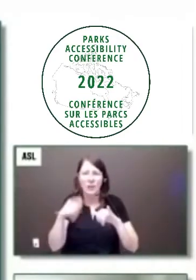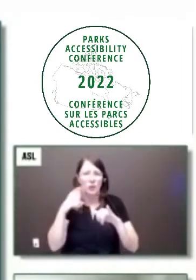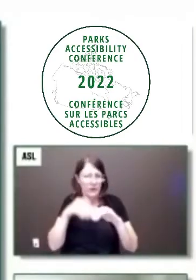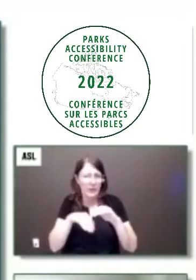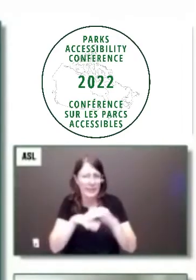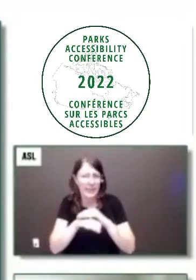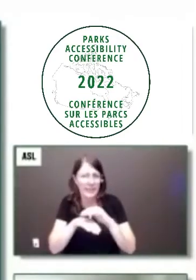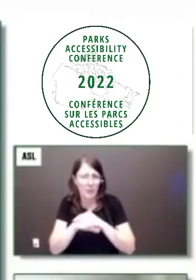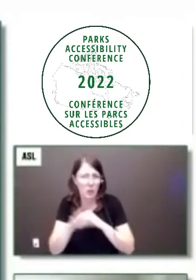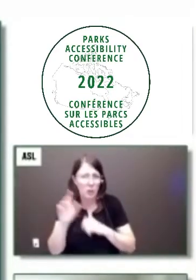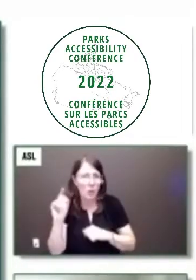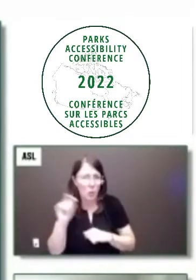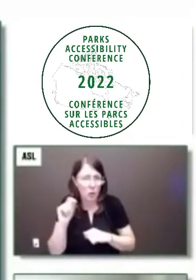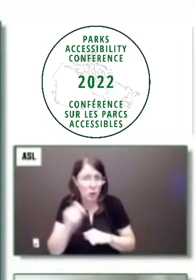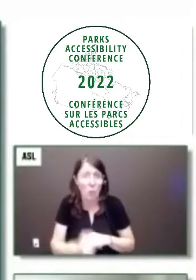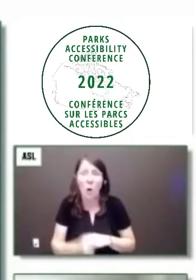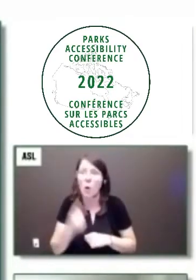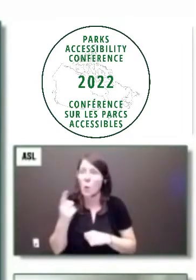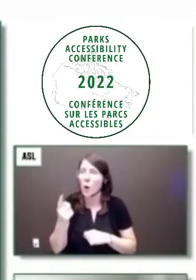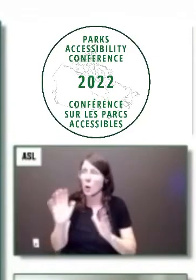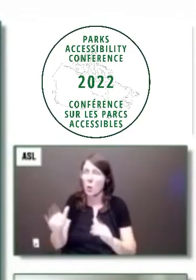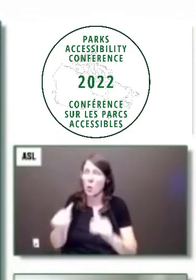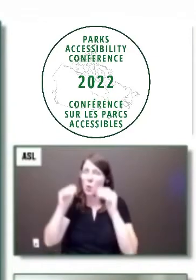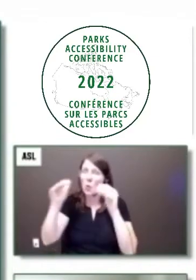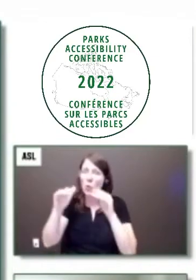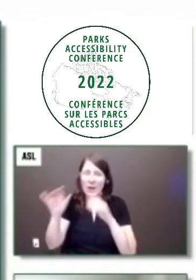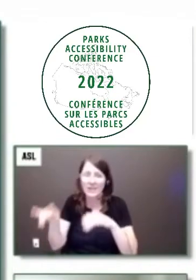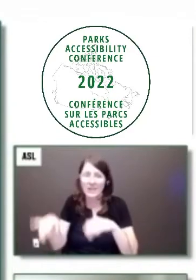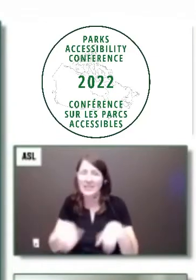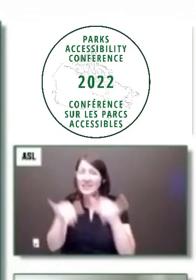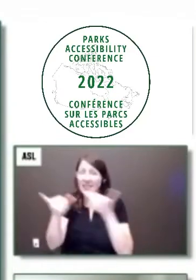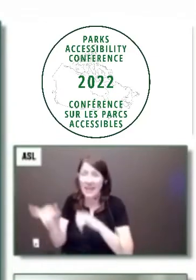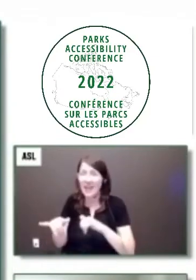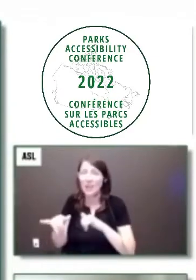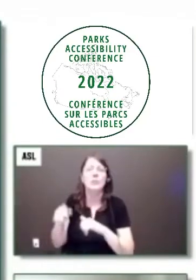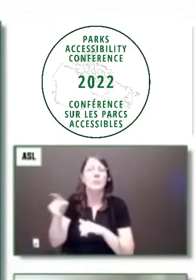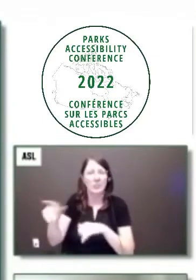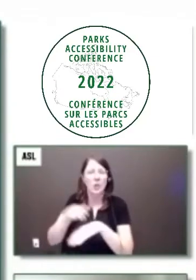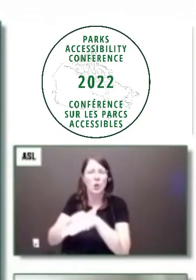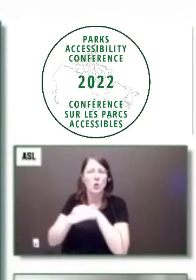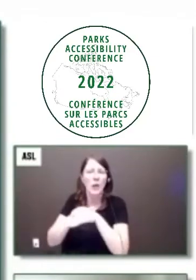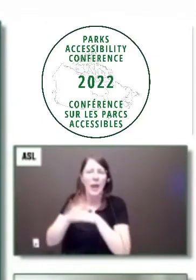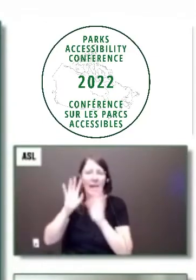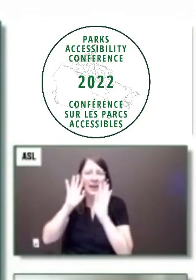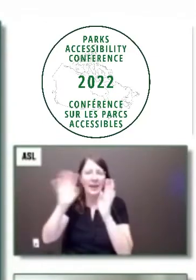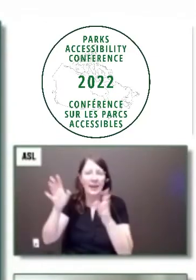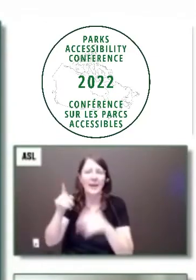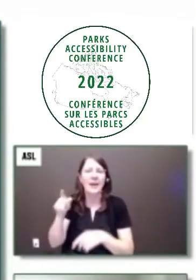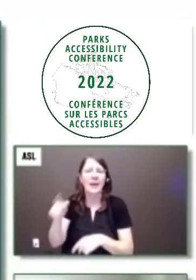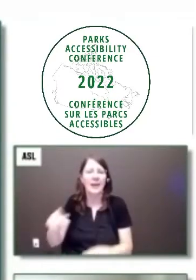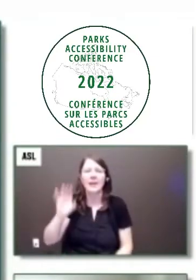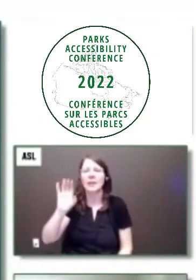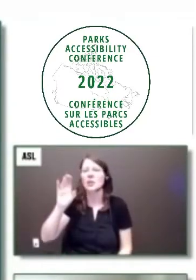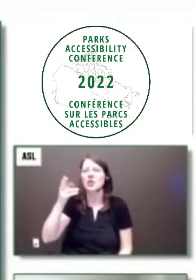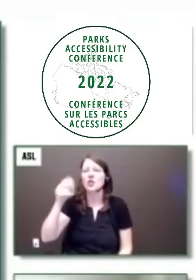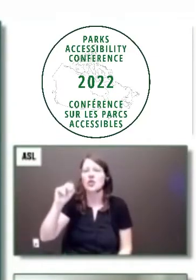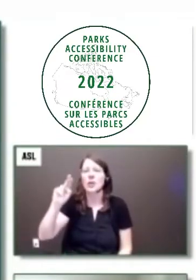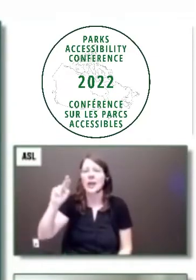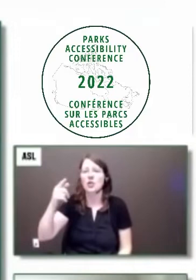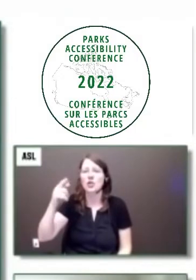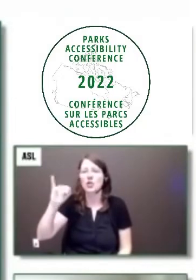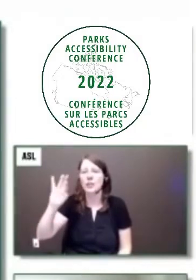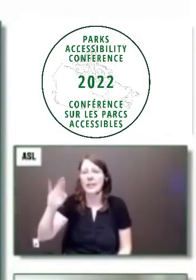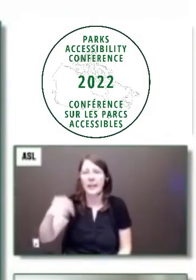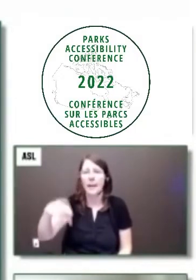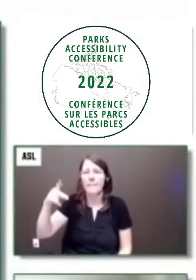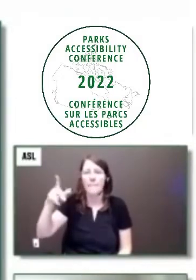UK. The standards they have include everything I covered and more. There are now many more organizations with their own standards